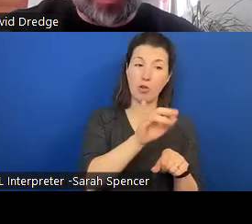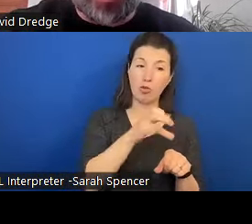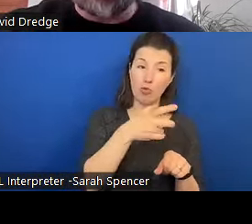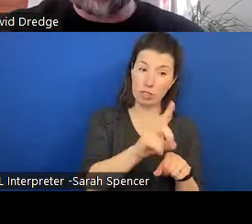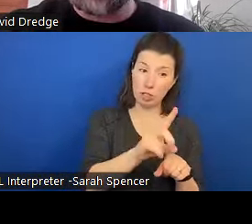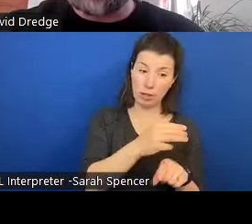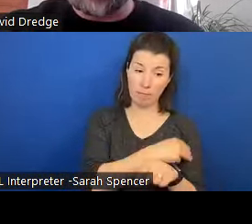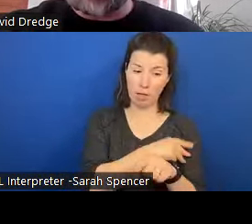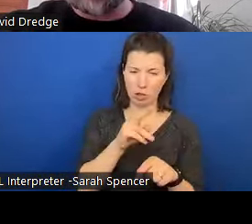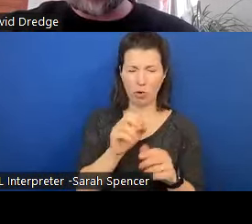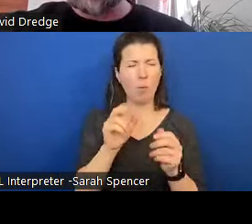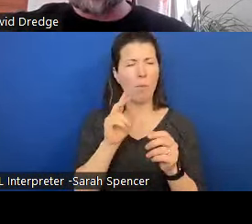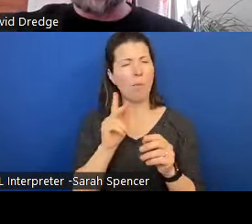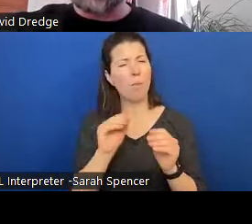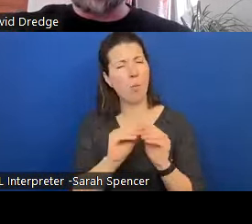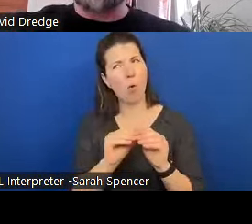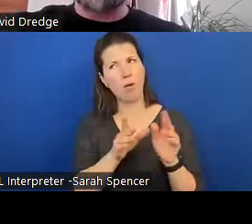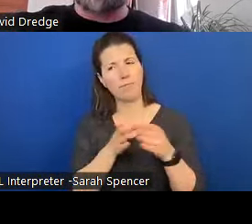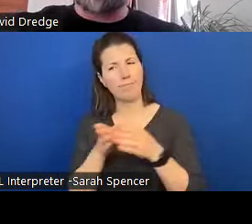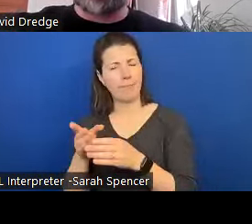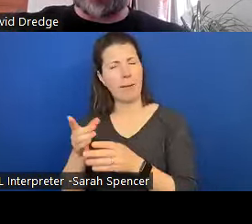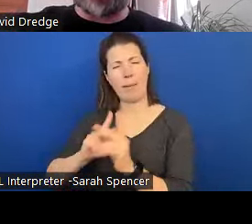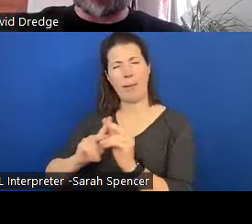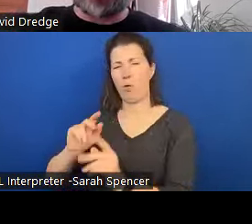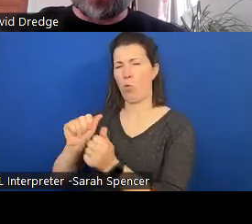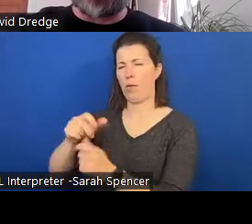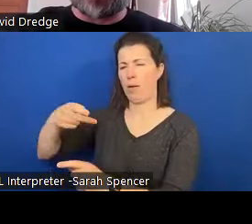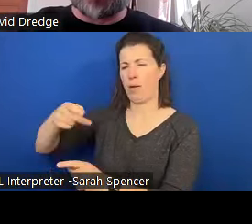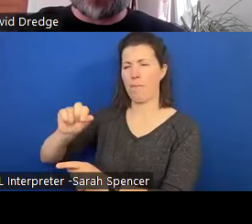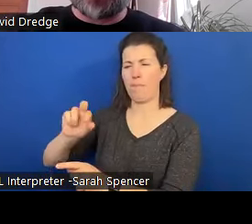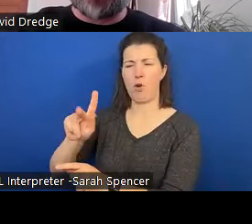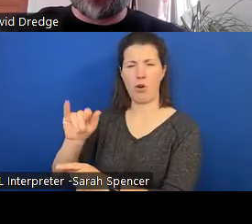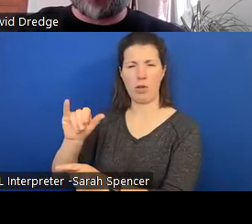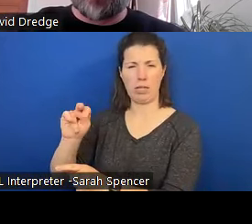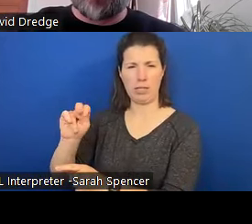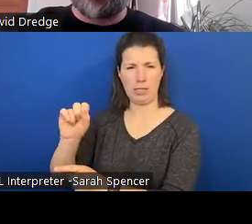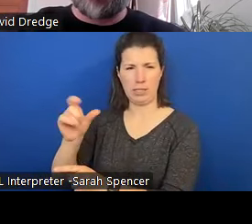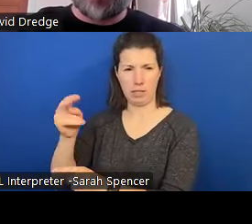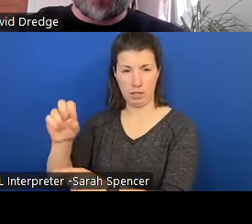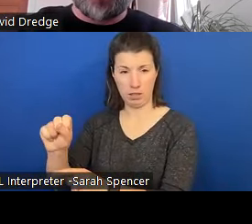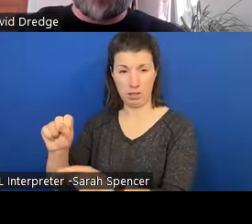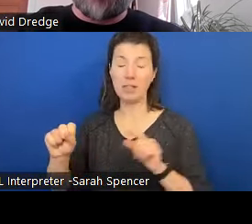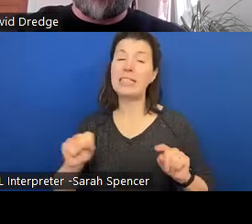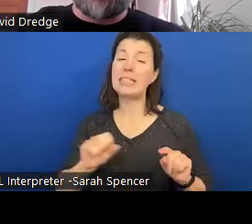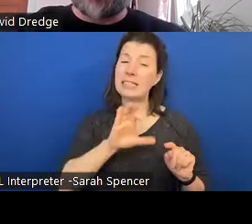And most of the kids with CP have spasticity.